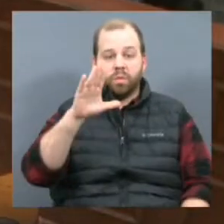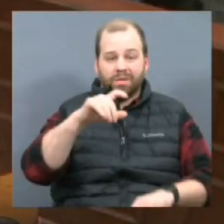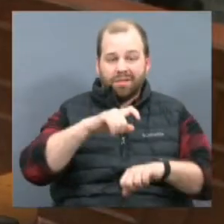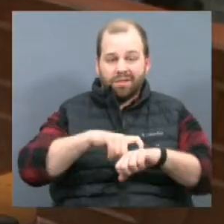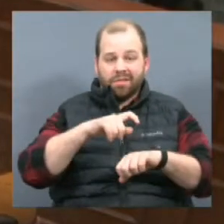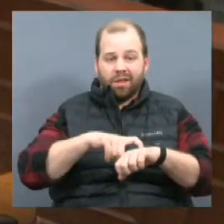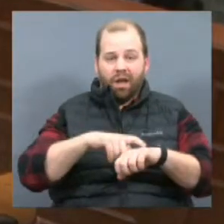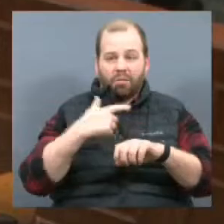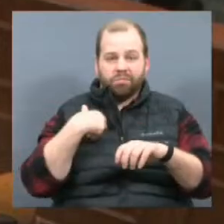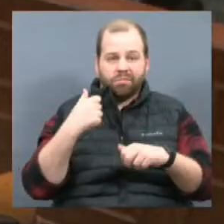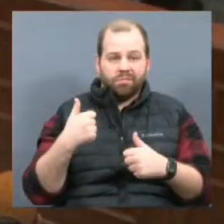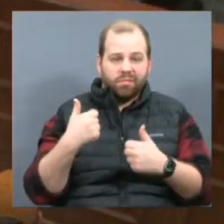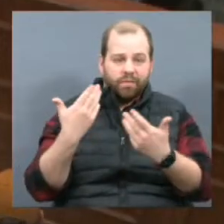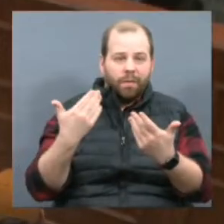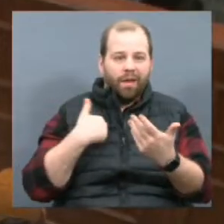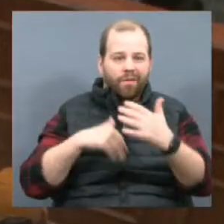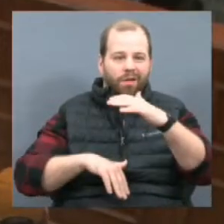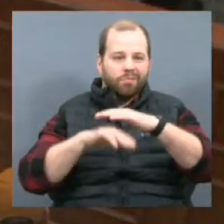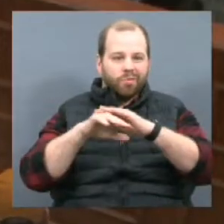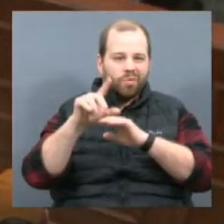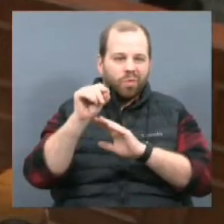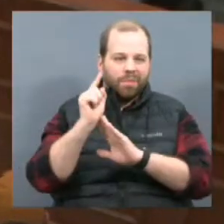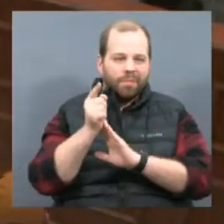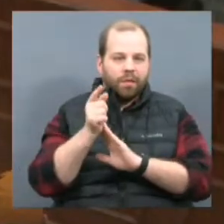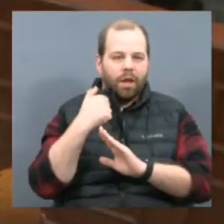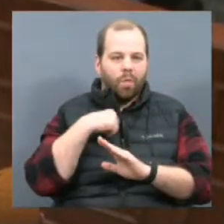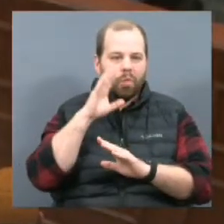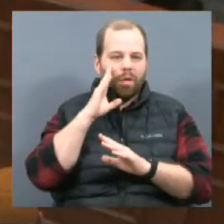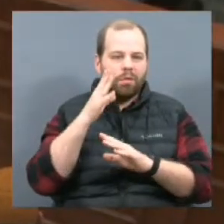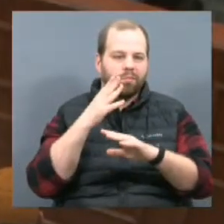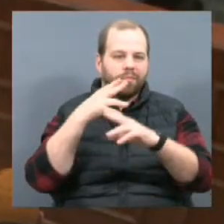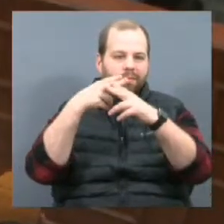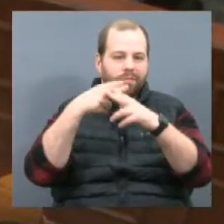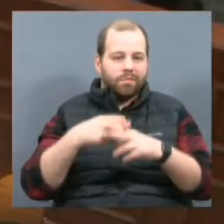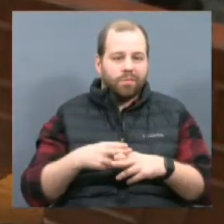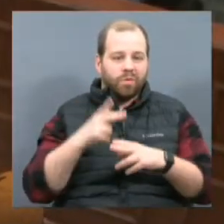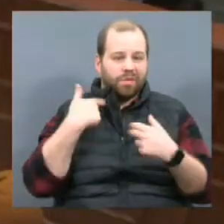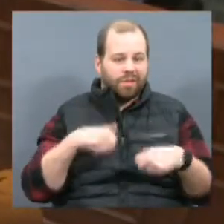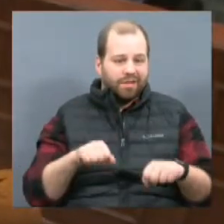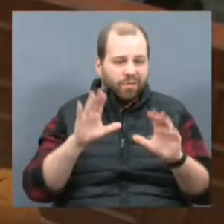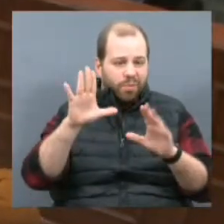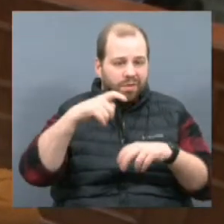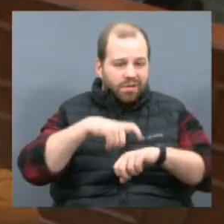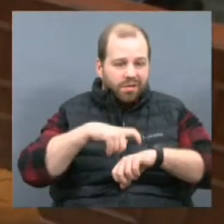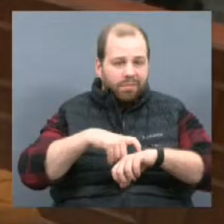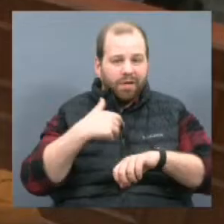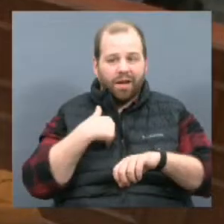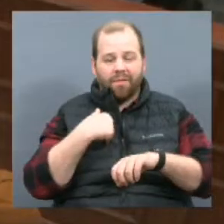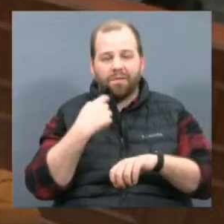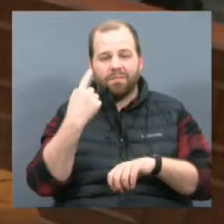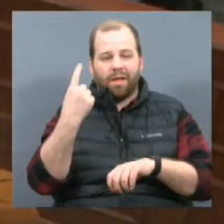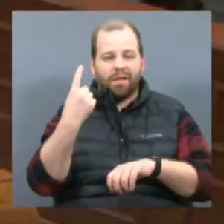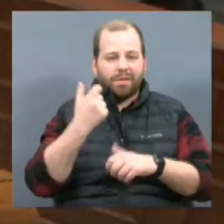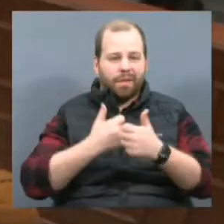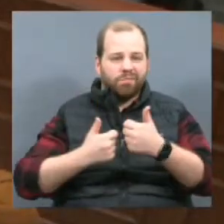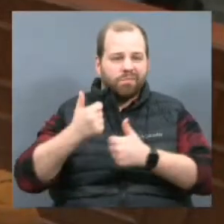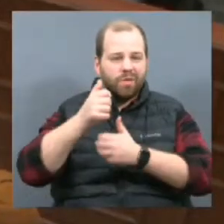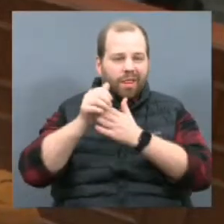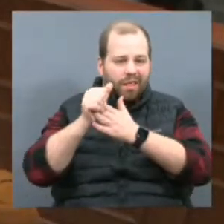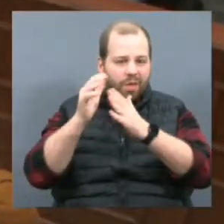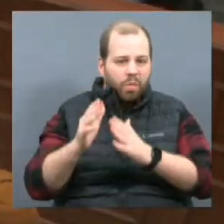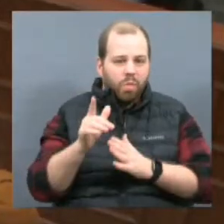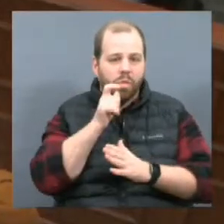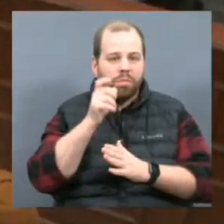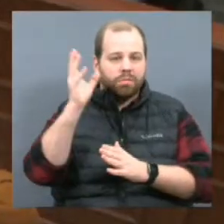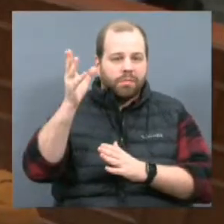you have up to 20 minutes. So I'm going to call them by name. If you wish to yield your time, and if y'all have like a group leader or something that's speaking, you can do that